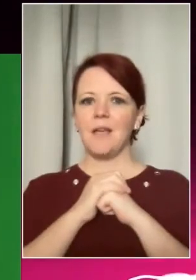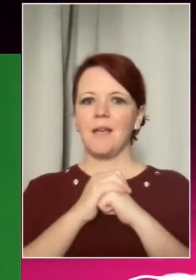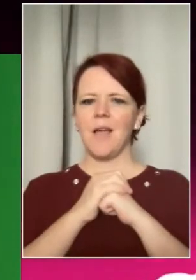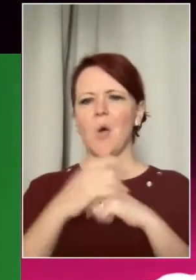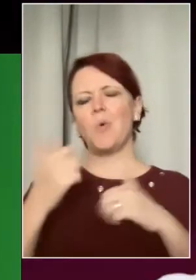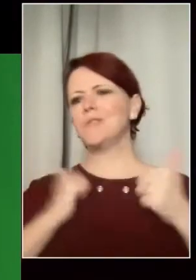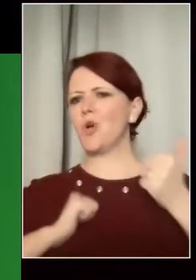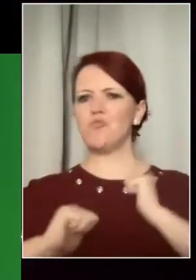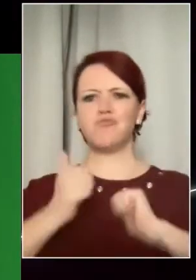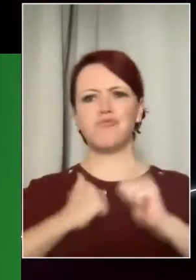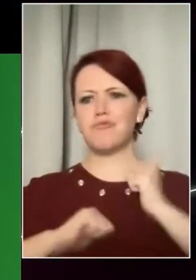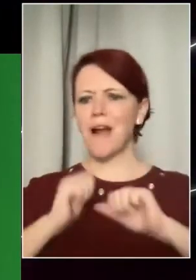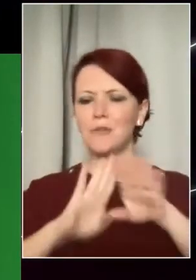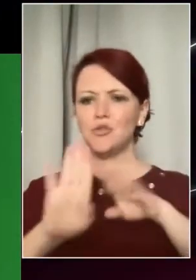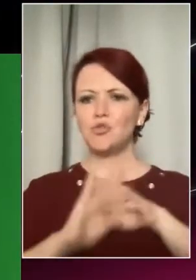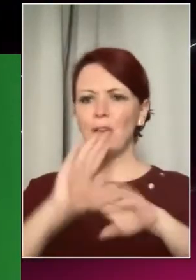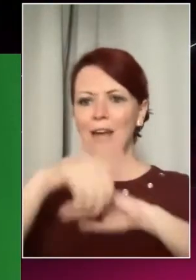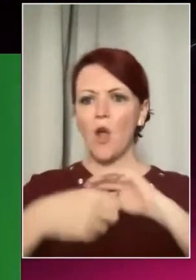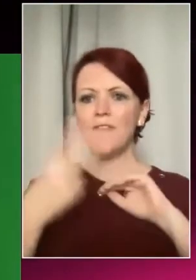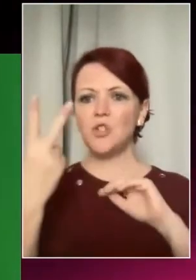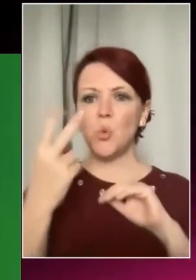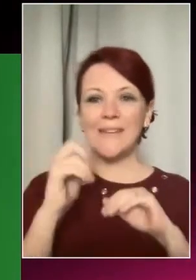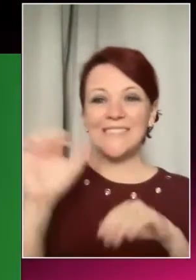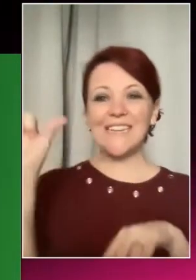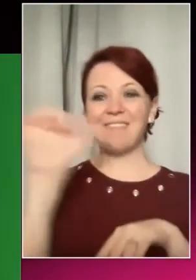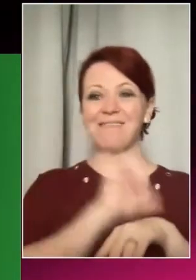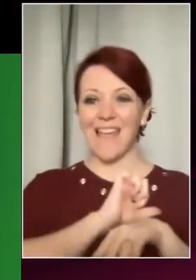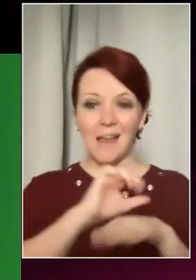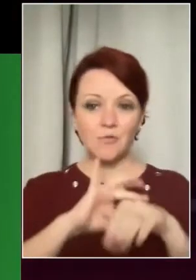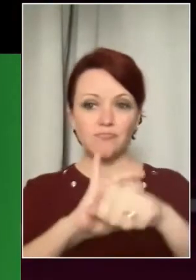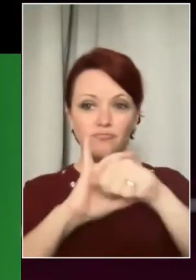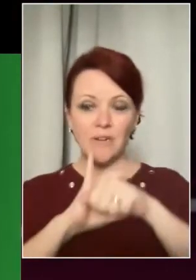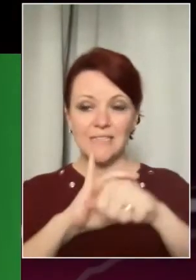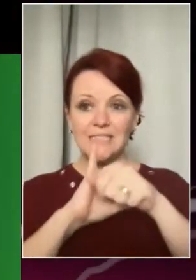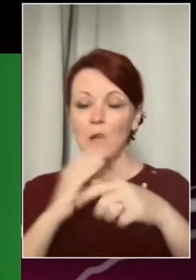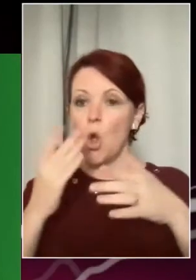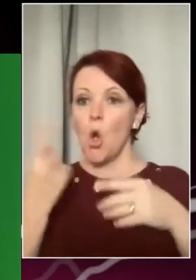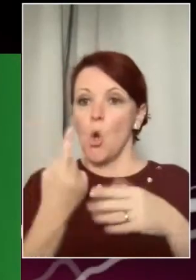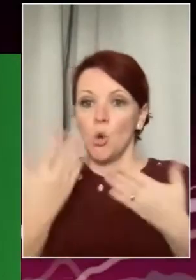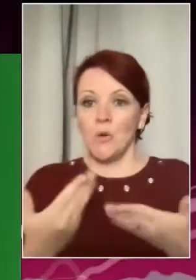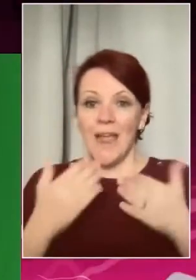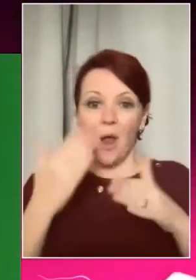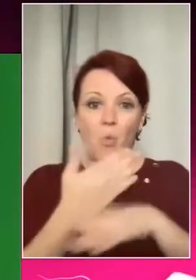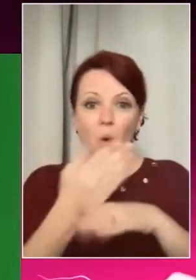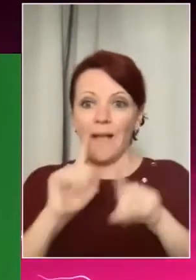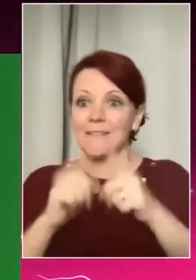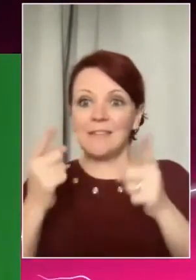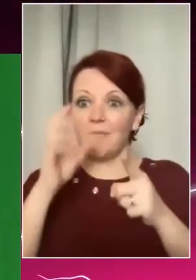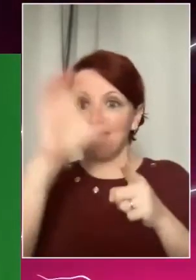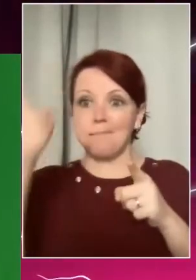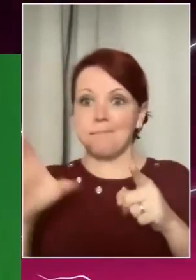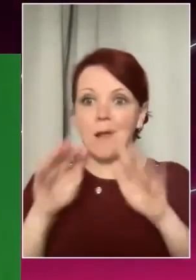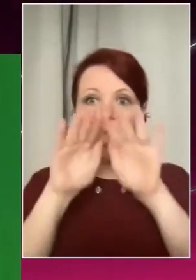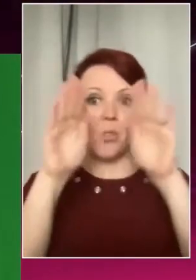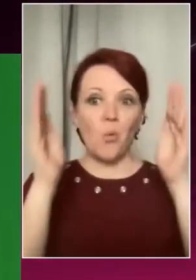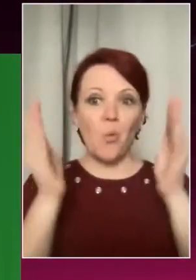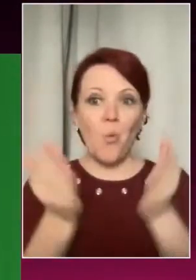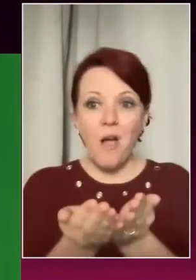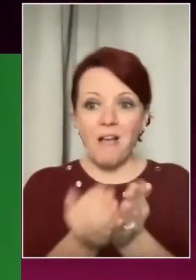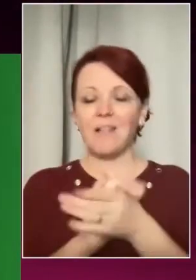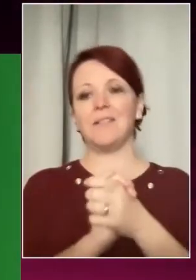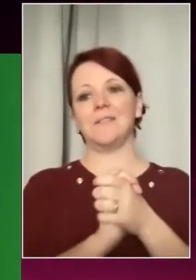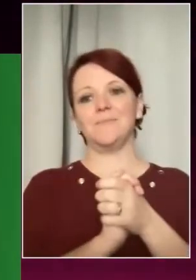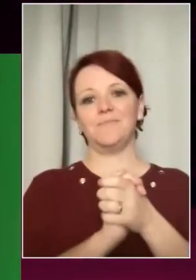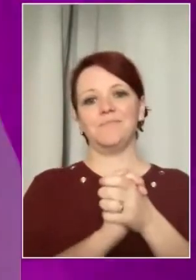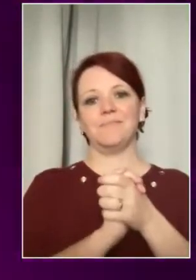who have gone on to work on pioneering projects across the globe. We will now present the award for